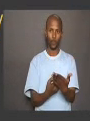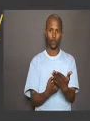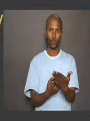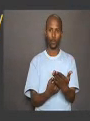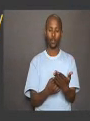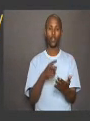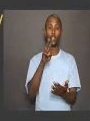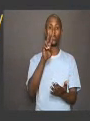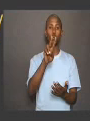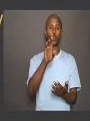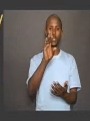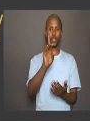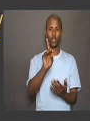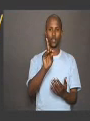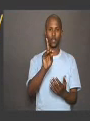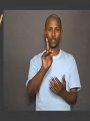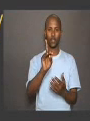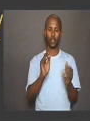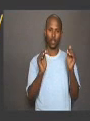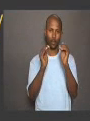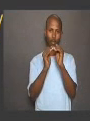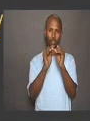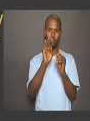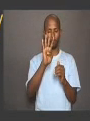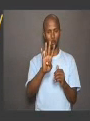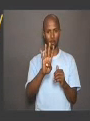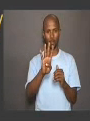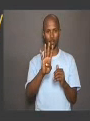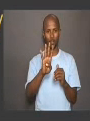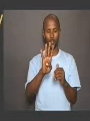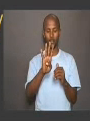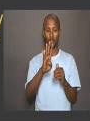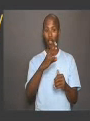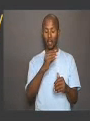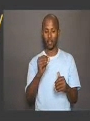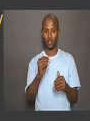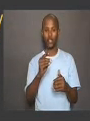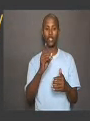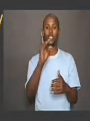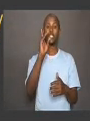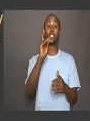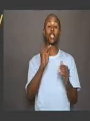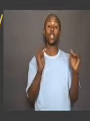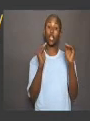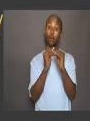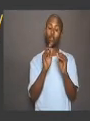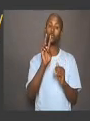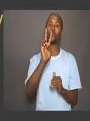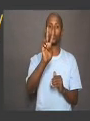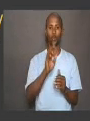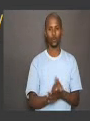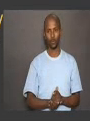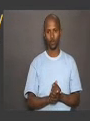So, 2D equals 4 and D equals